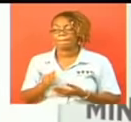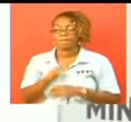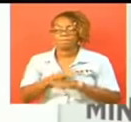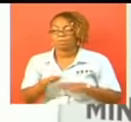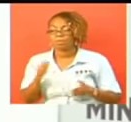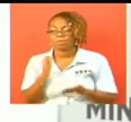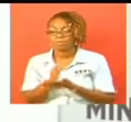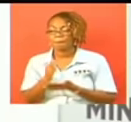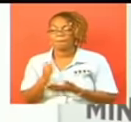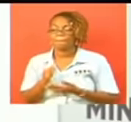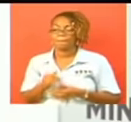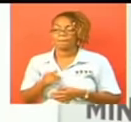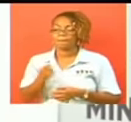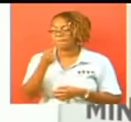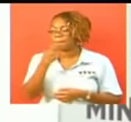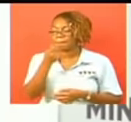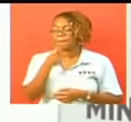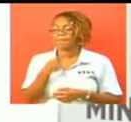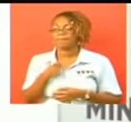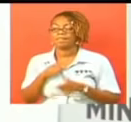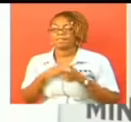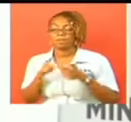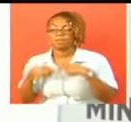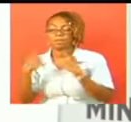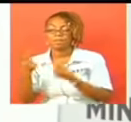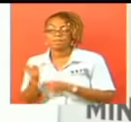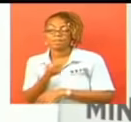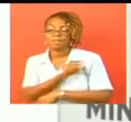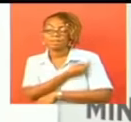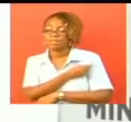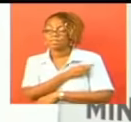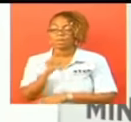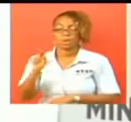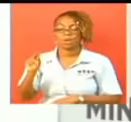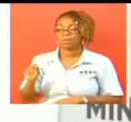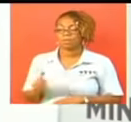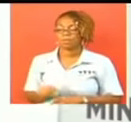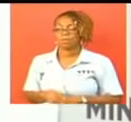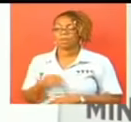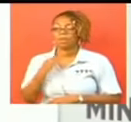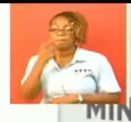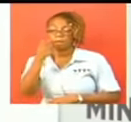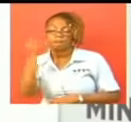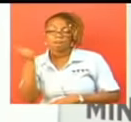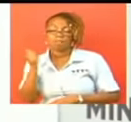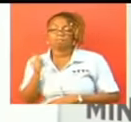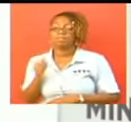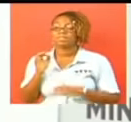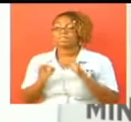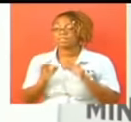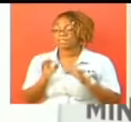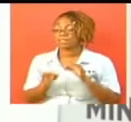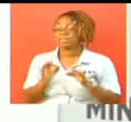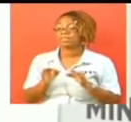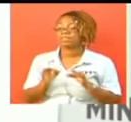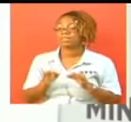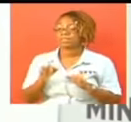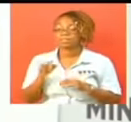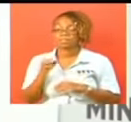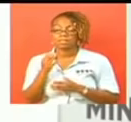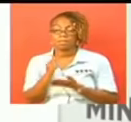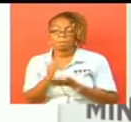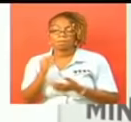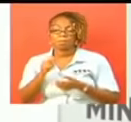risk of getting a blood clot than being on the contraceptive pill. So I'm asking you to continue your pill. There's